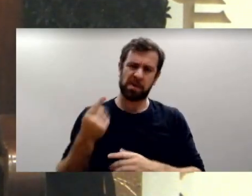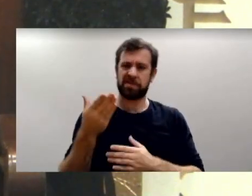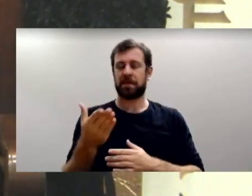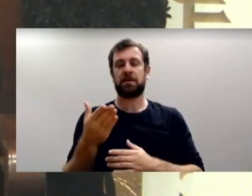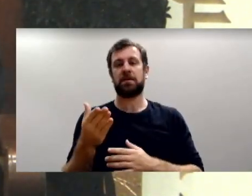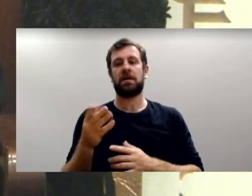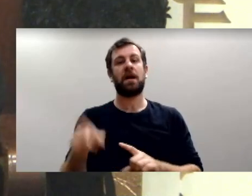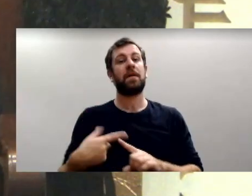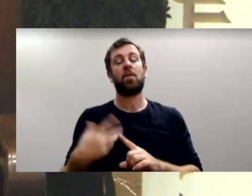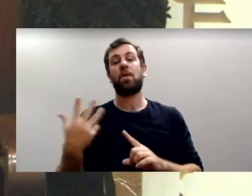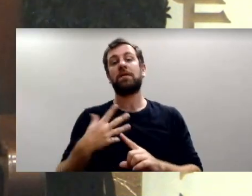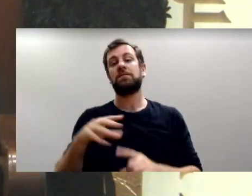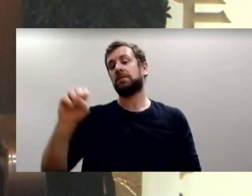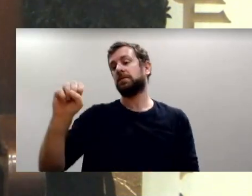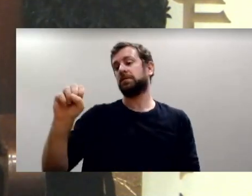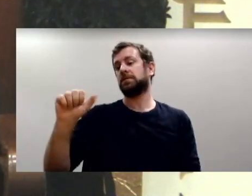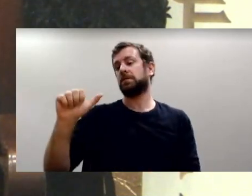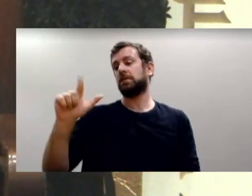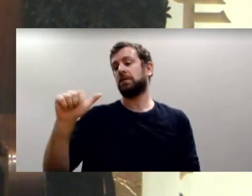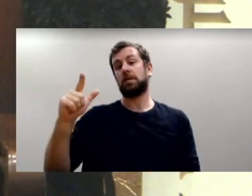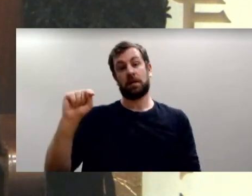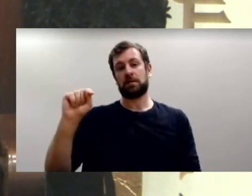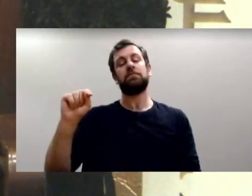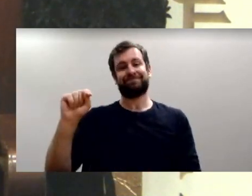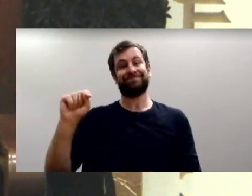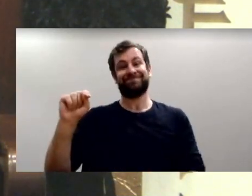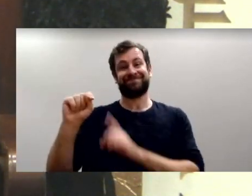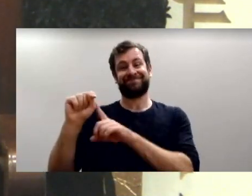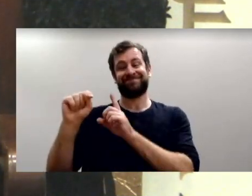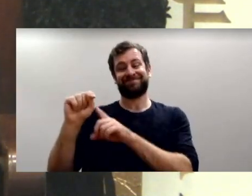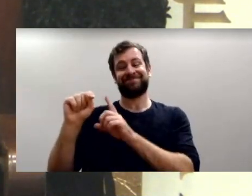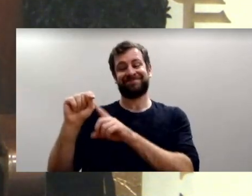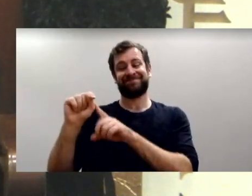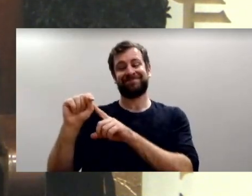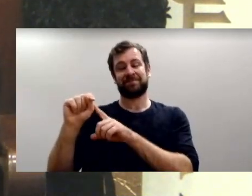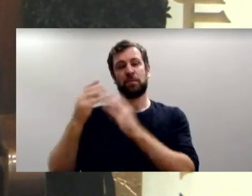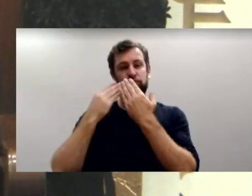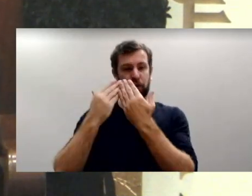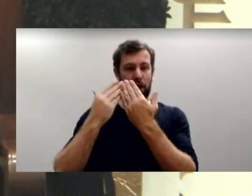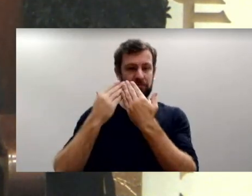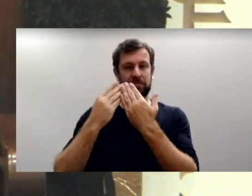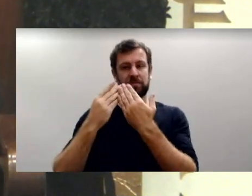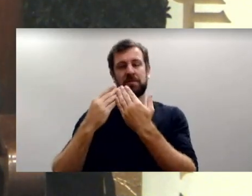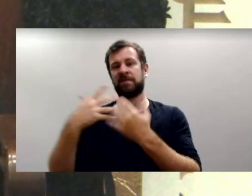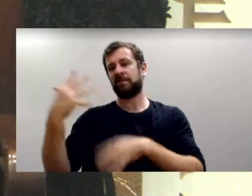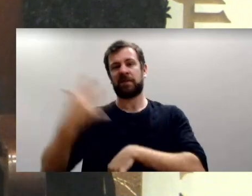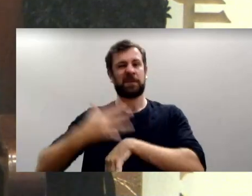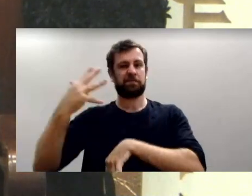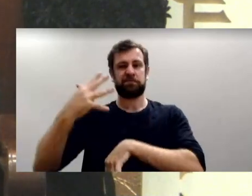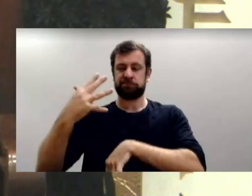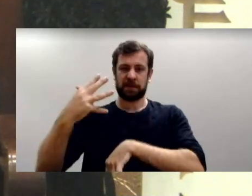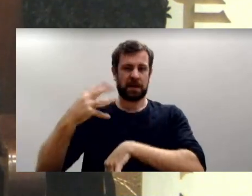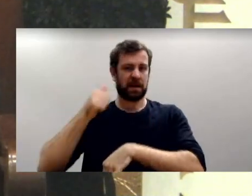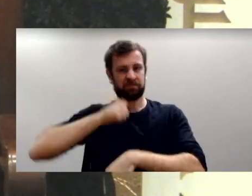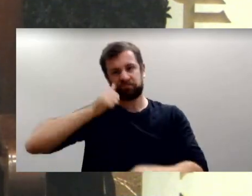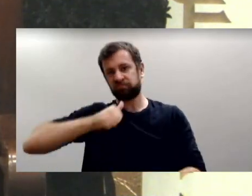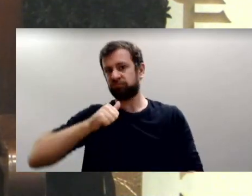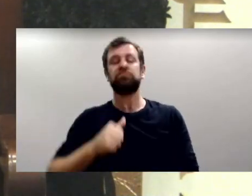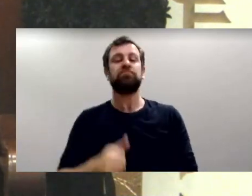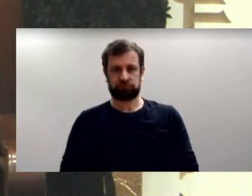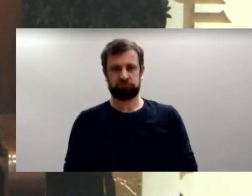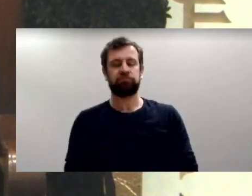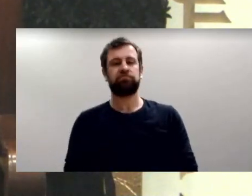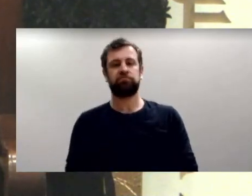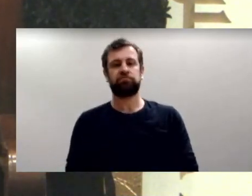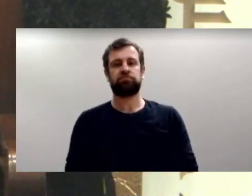of Salat. Five prayers that we do every day. This is